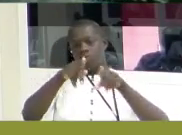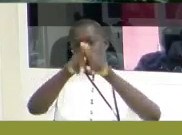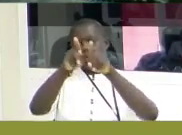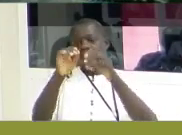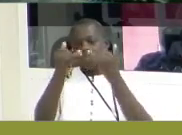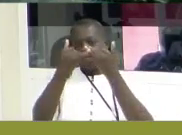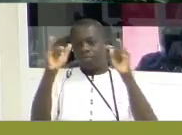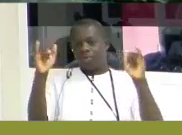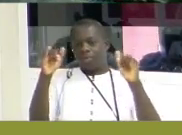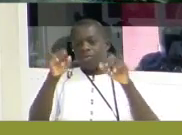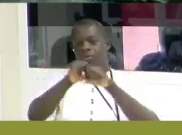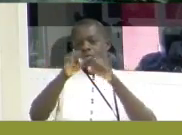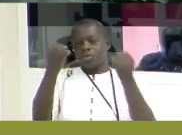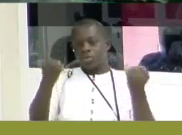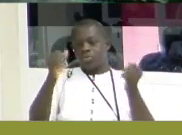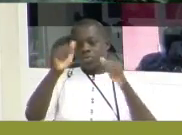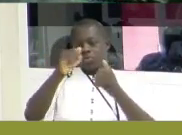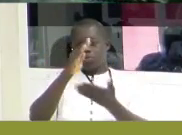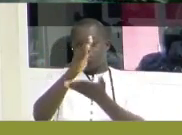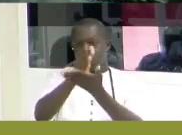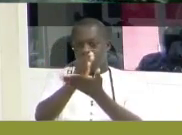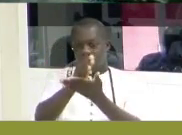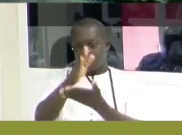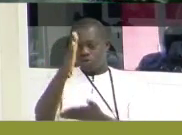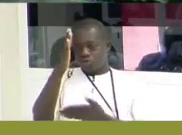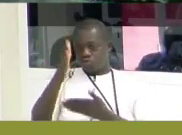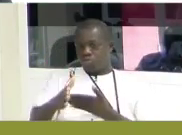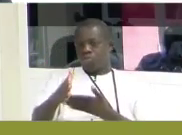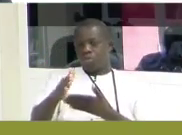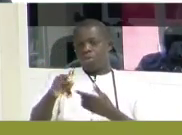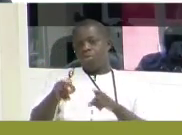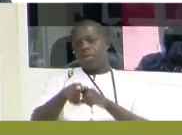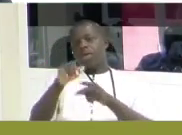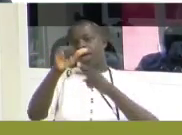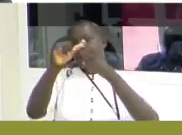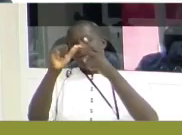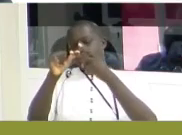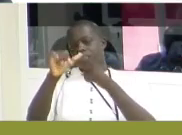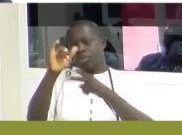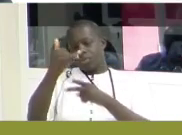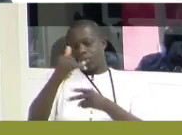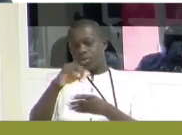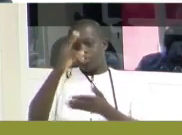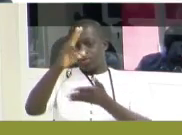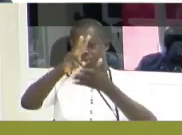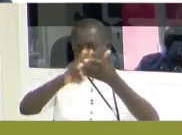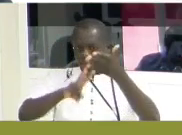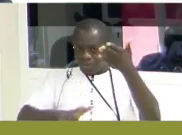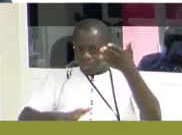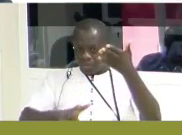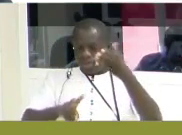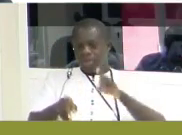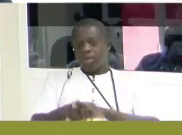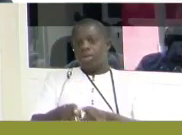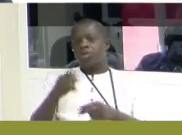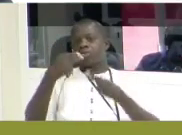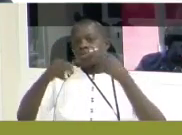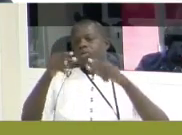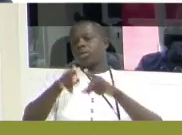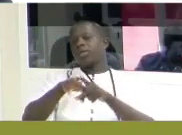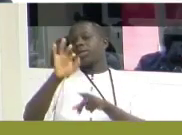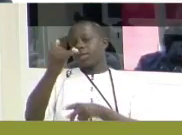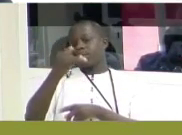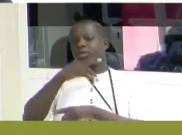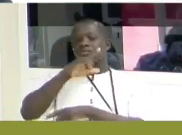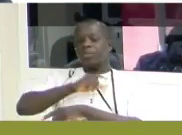confirm the truthfulness of the article? Yes, when I read the story, Pandiri was right.